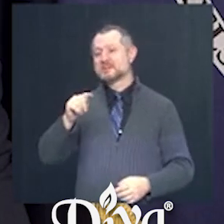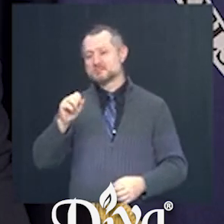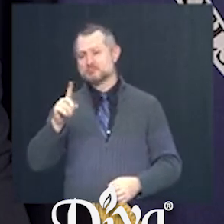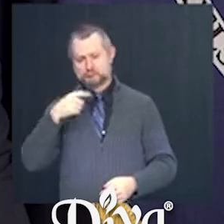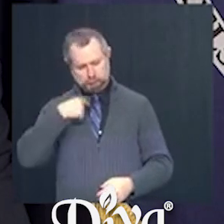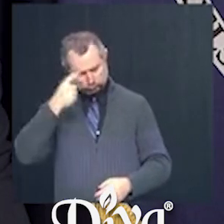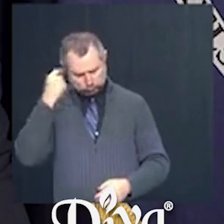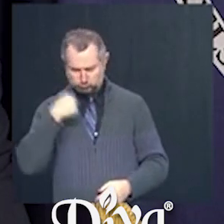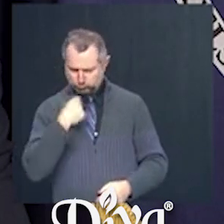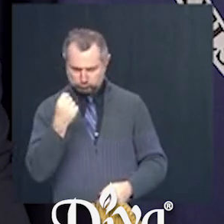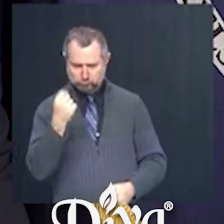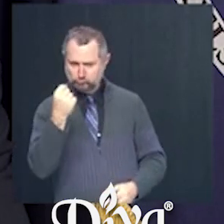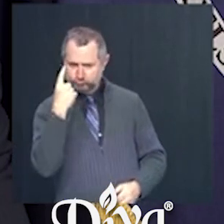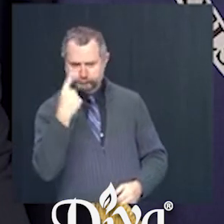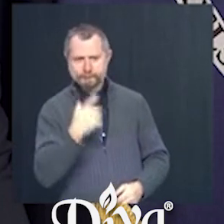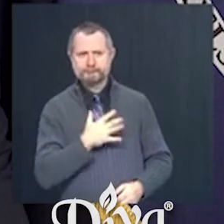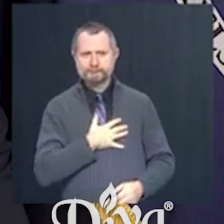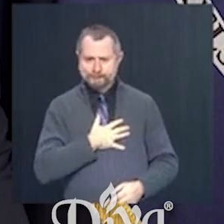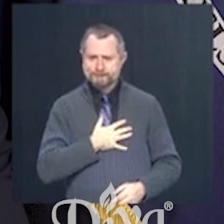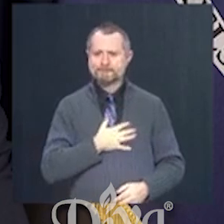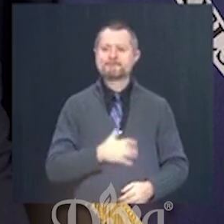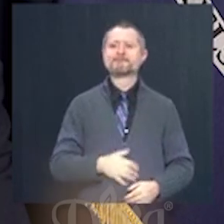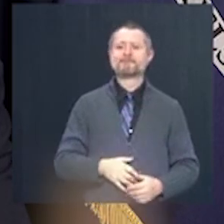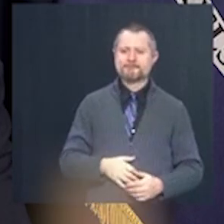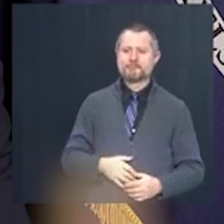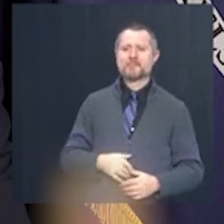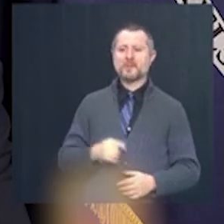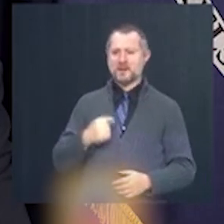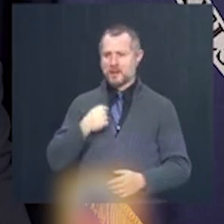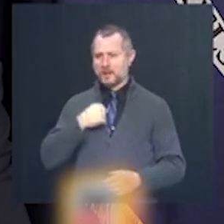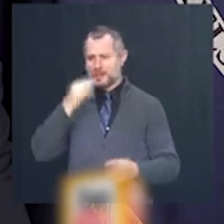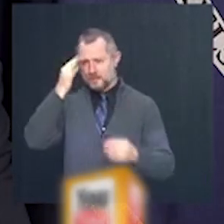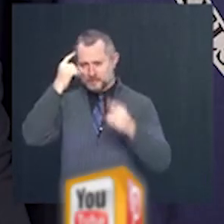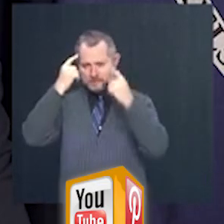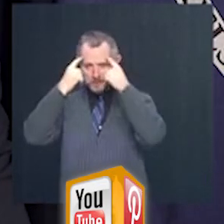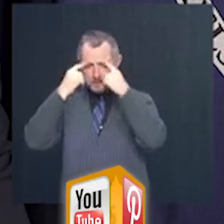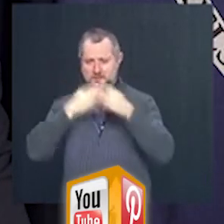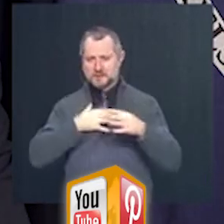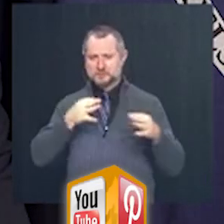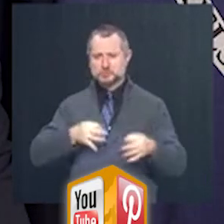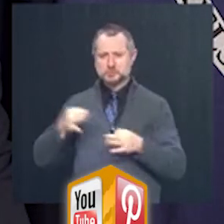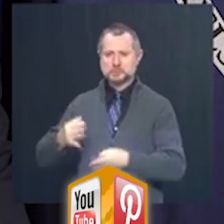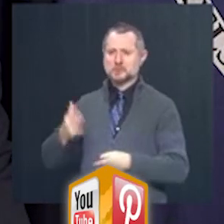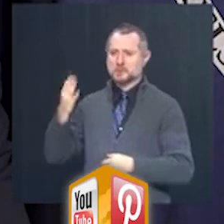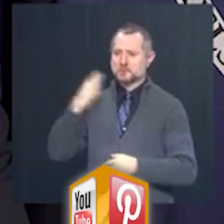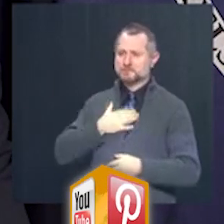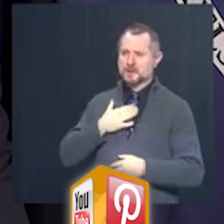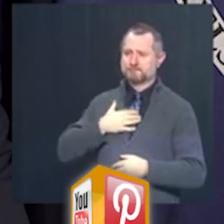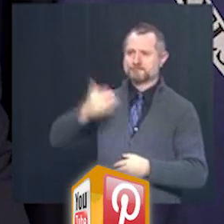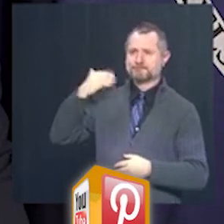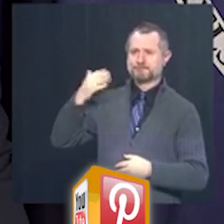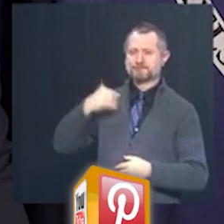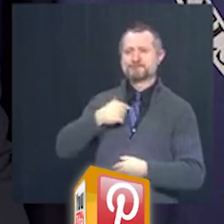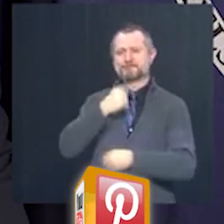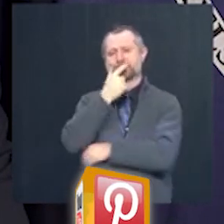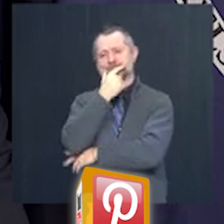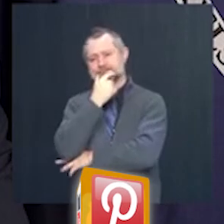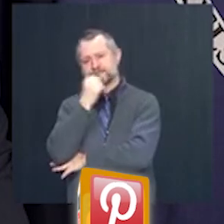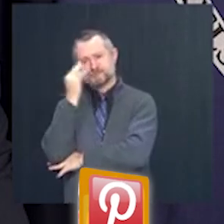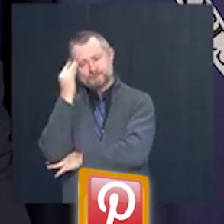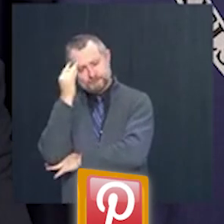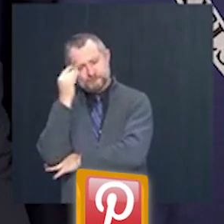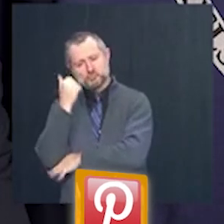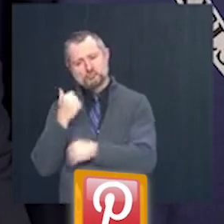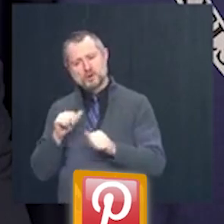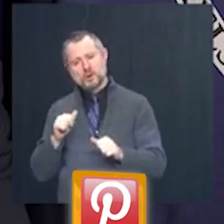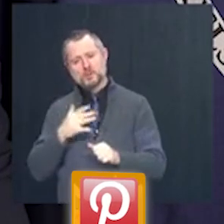I think about the decisions I make from a PTSD point of view.